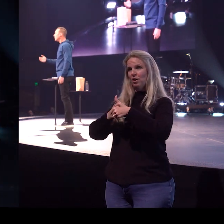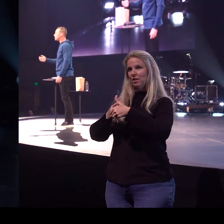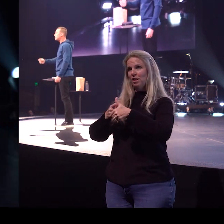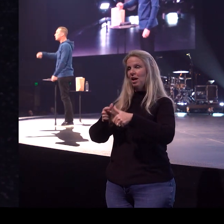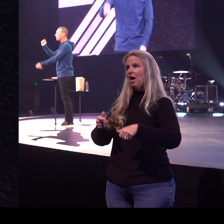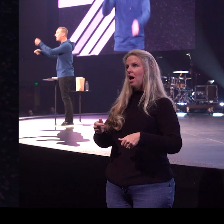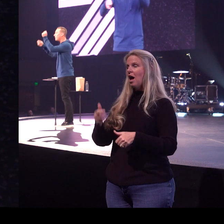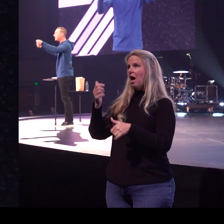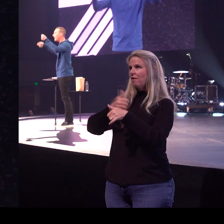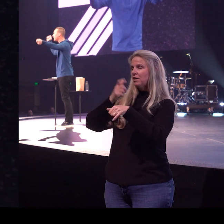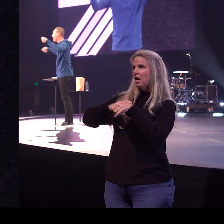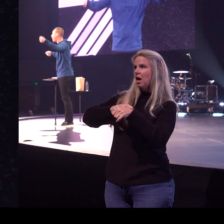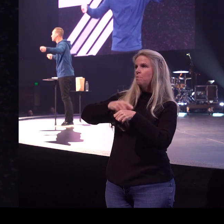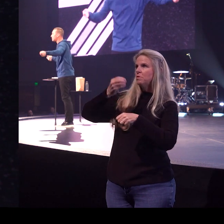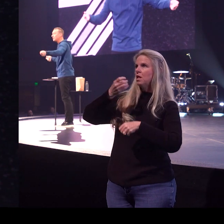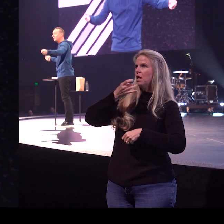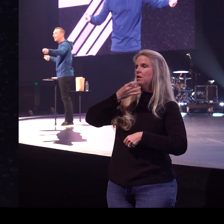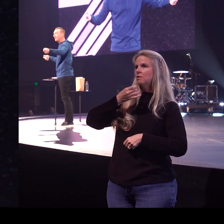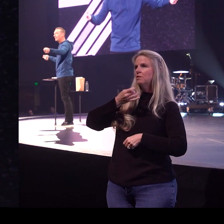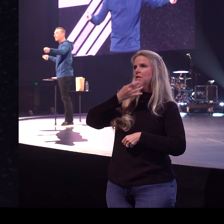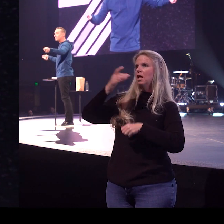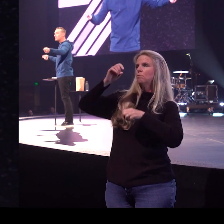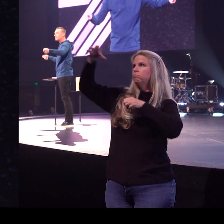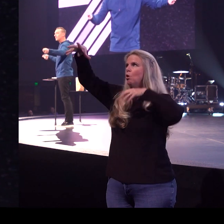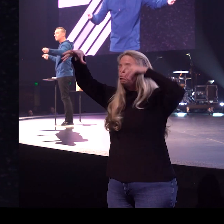swear, it's like she turned on every light in the house.